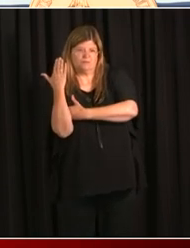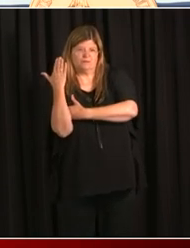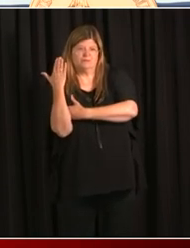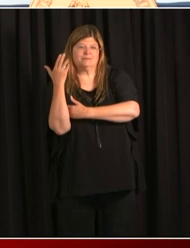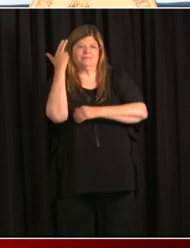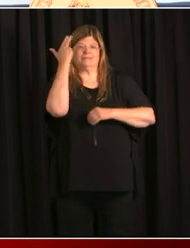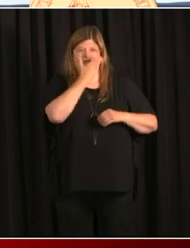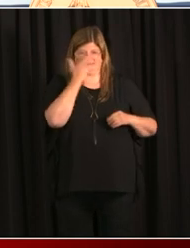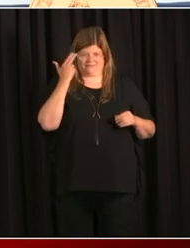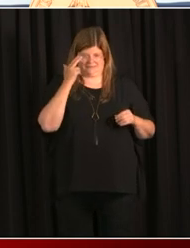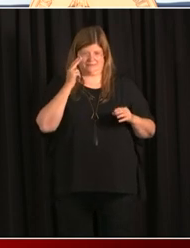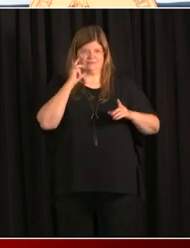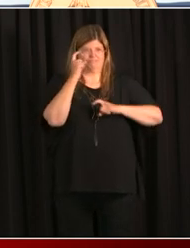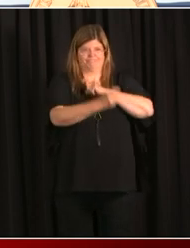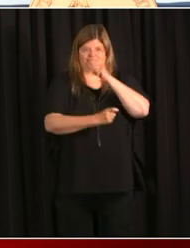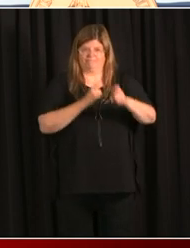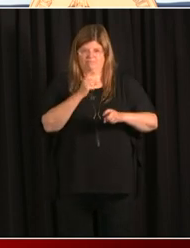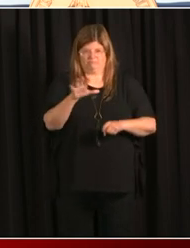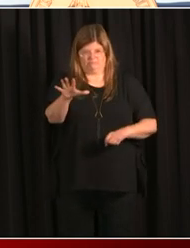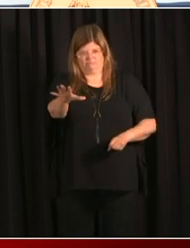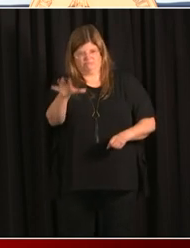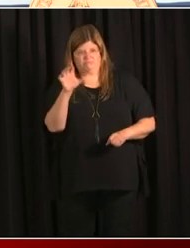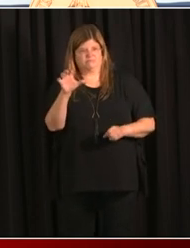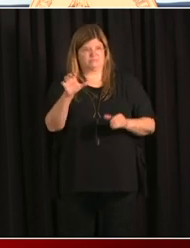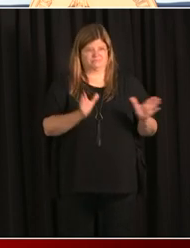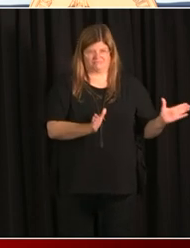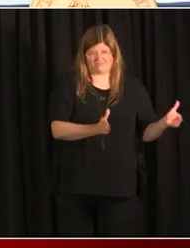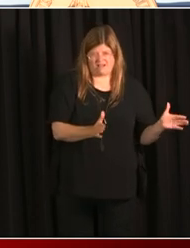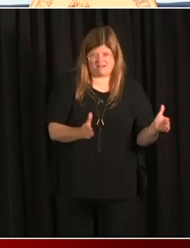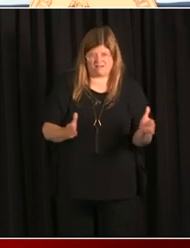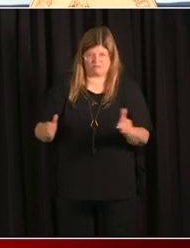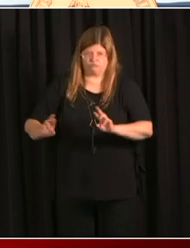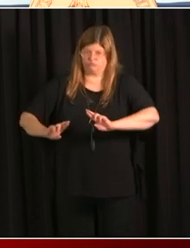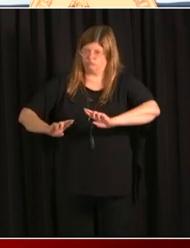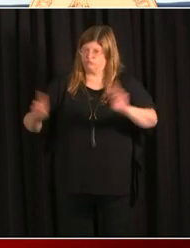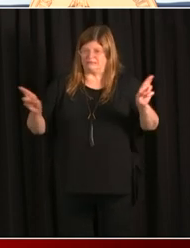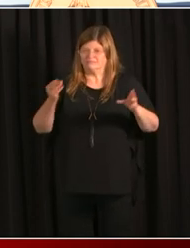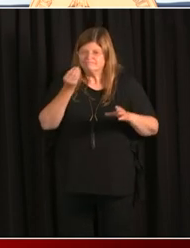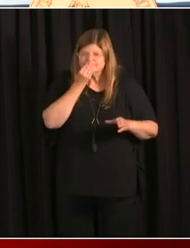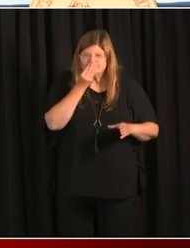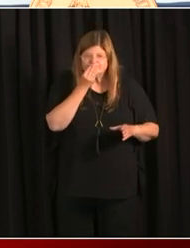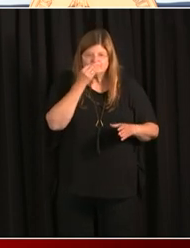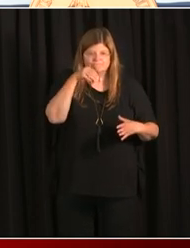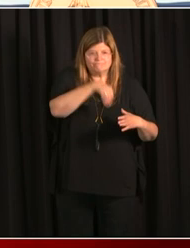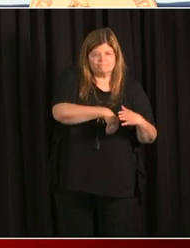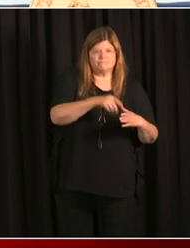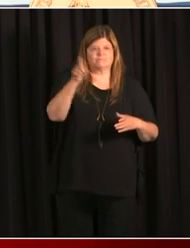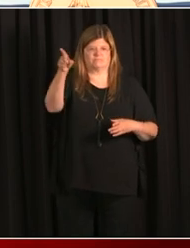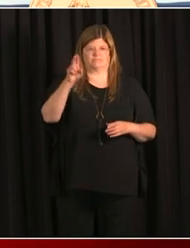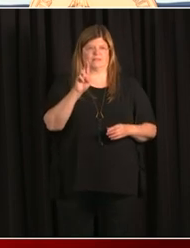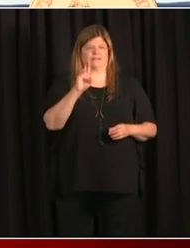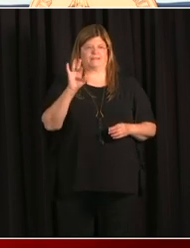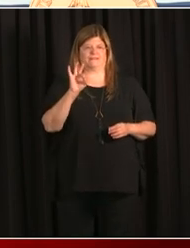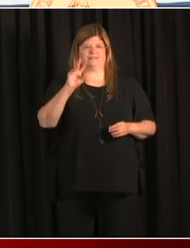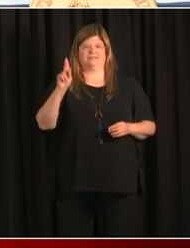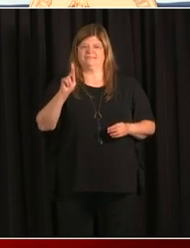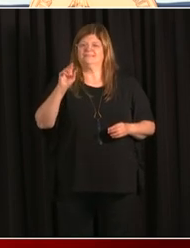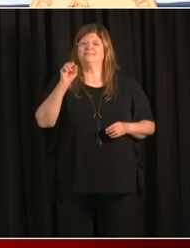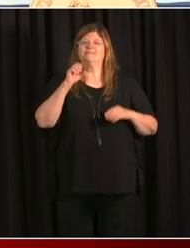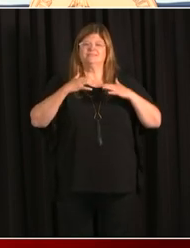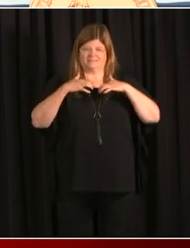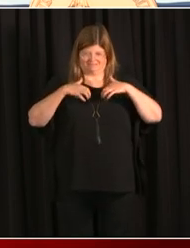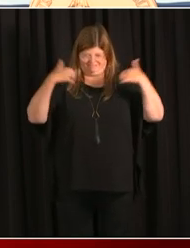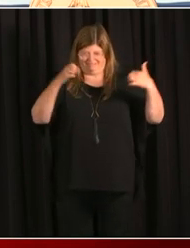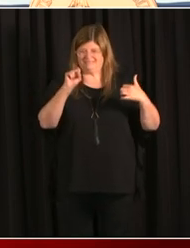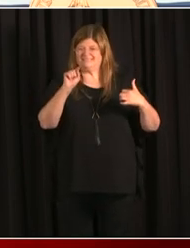will distribute 500 grocery boxes and ready-to-eat meals at the RFK Stadium, Lot 5. Each